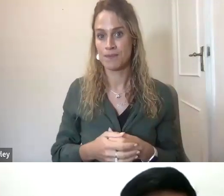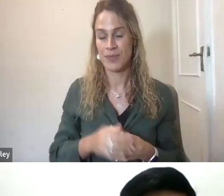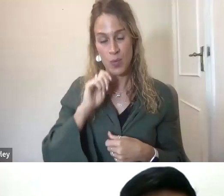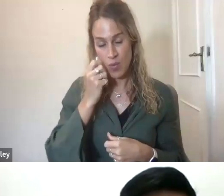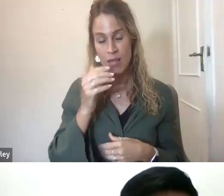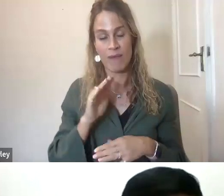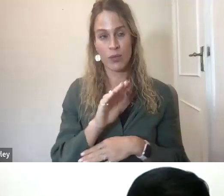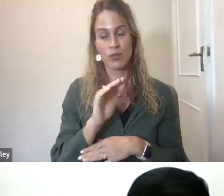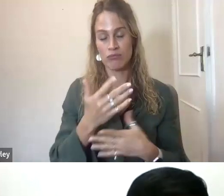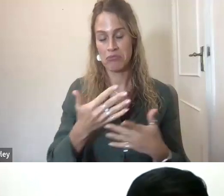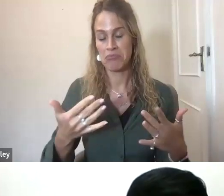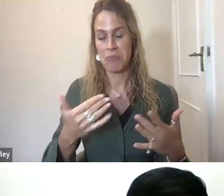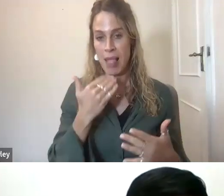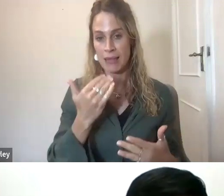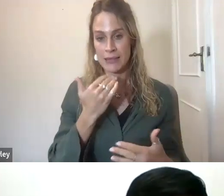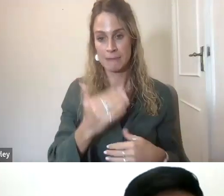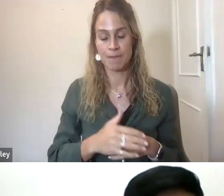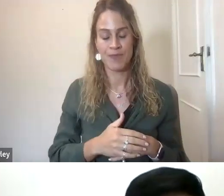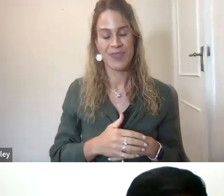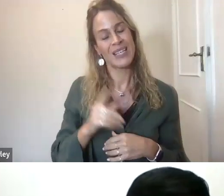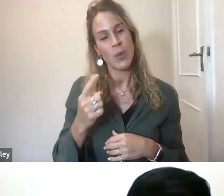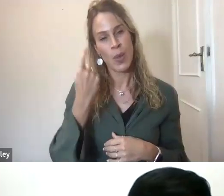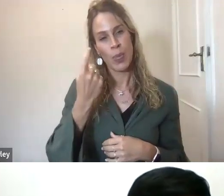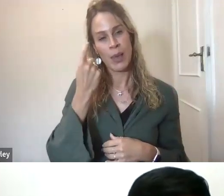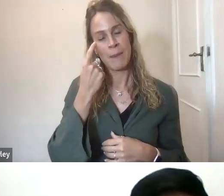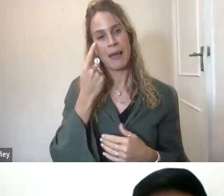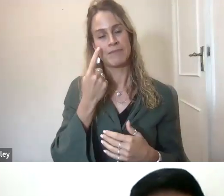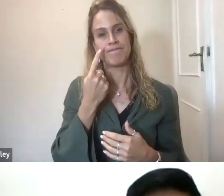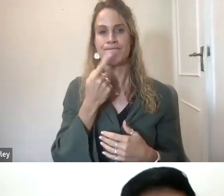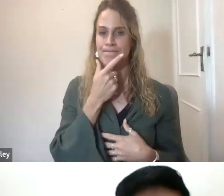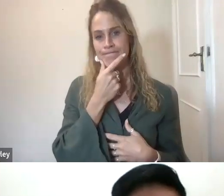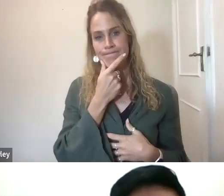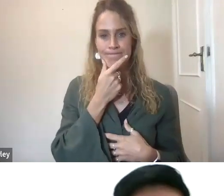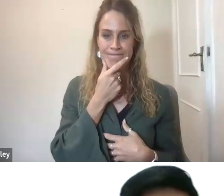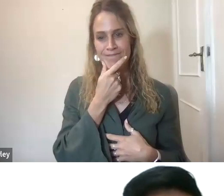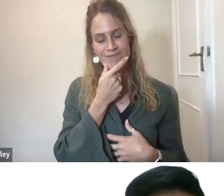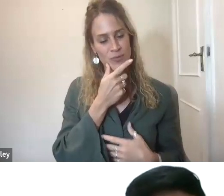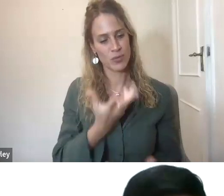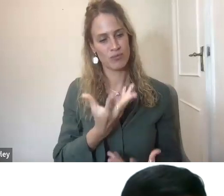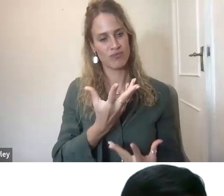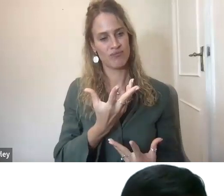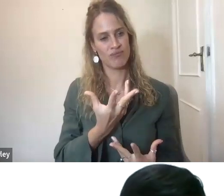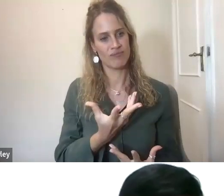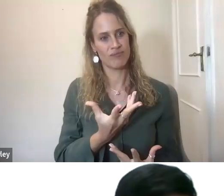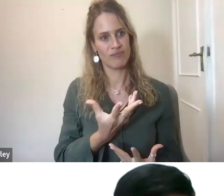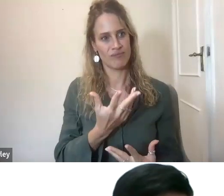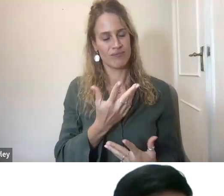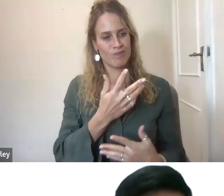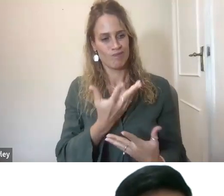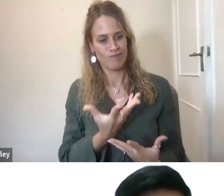And yeah, I think those are just the ones that took me a while before deciding which words to